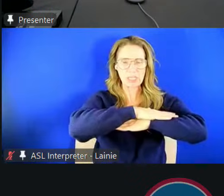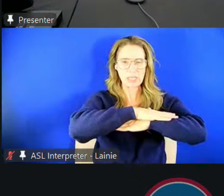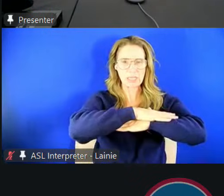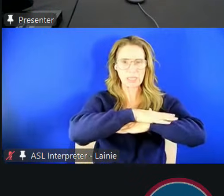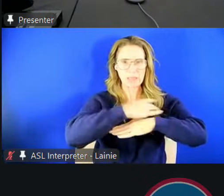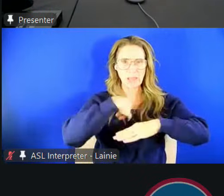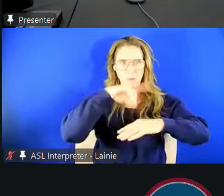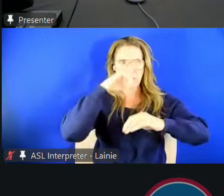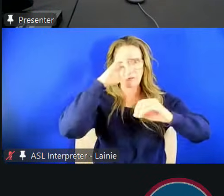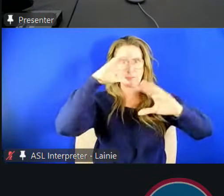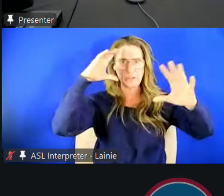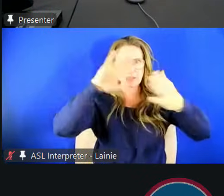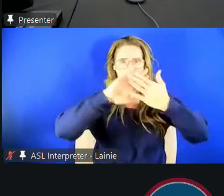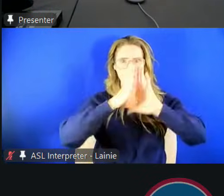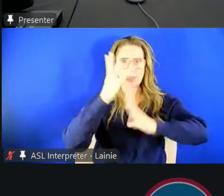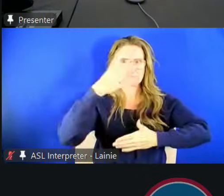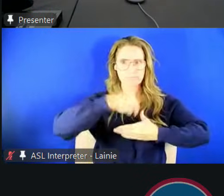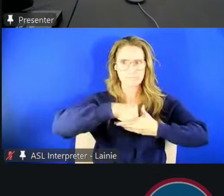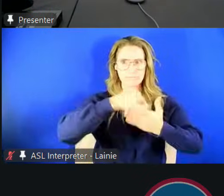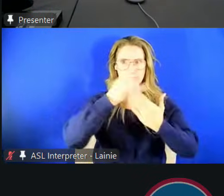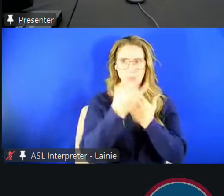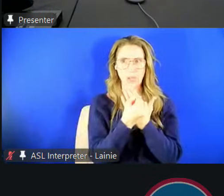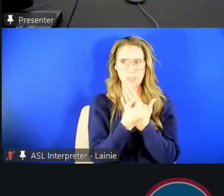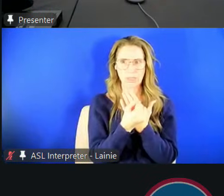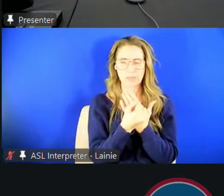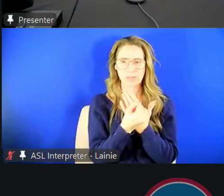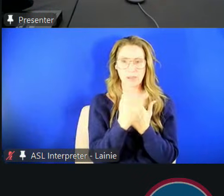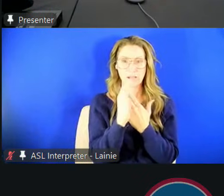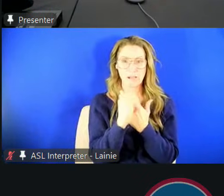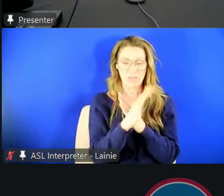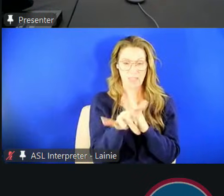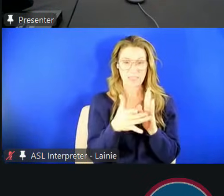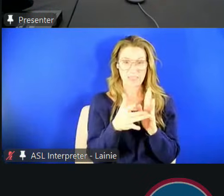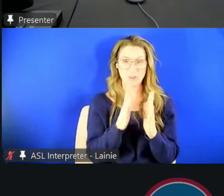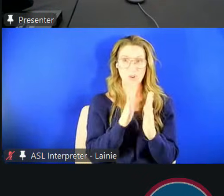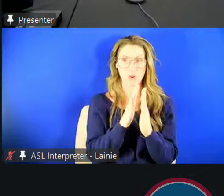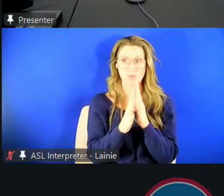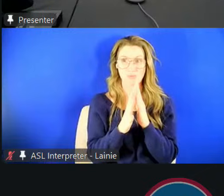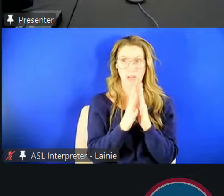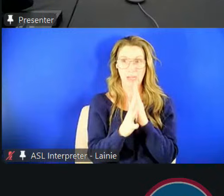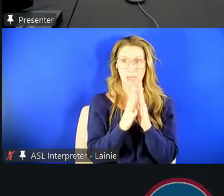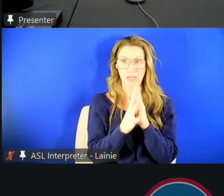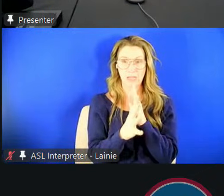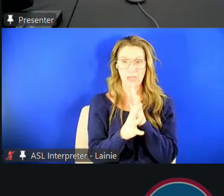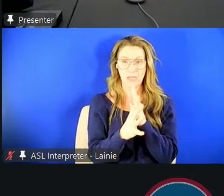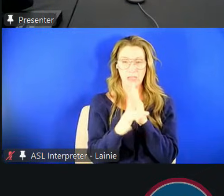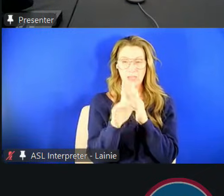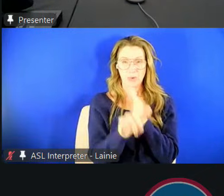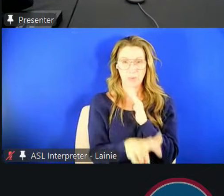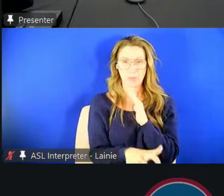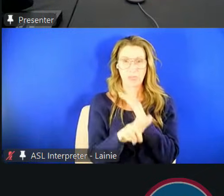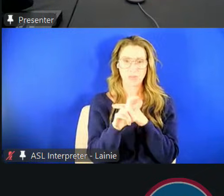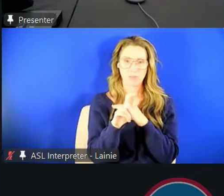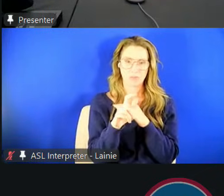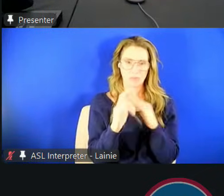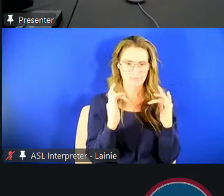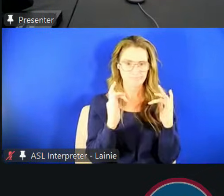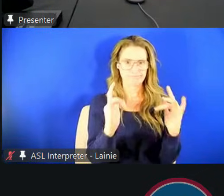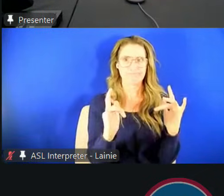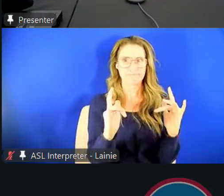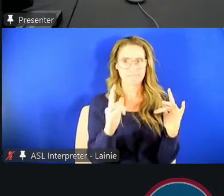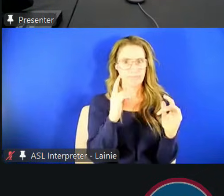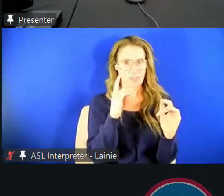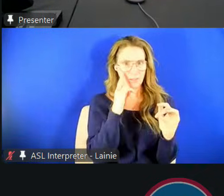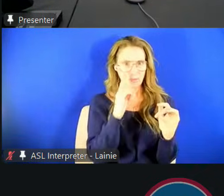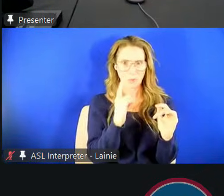to be part of these projects, that's center running, we would need to at least have space for somebody to, tap their Venture